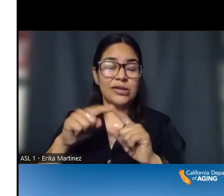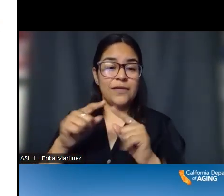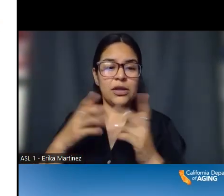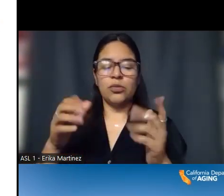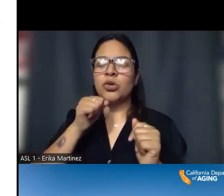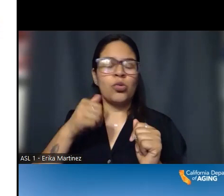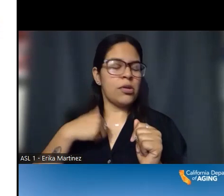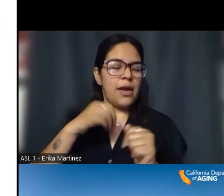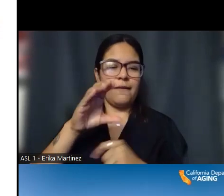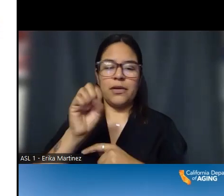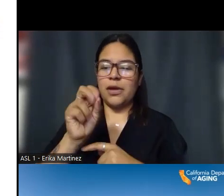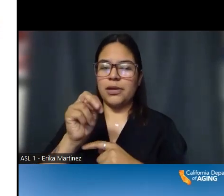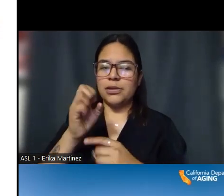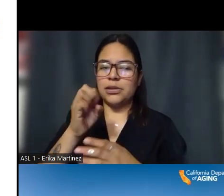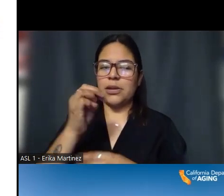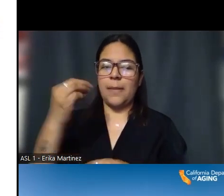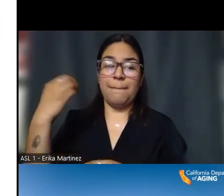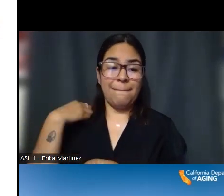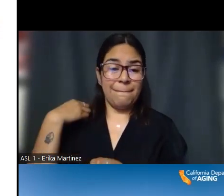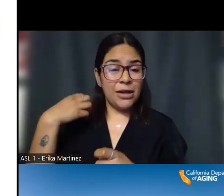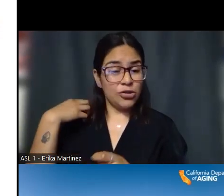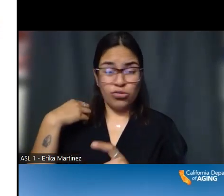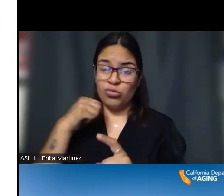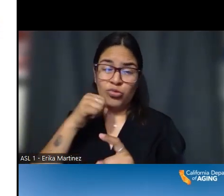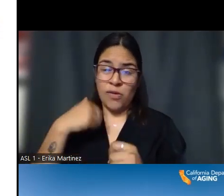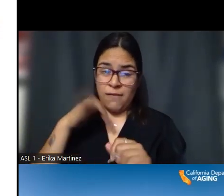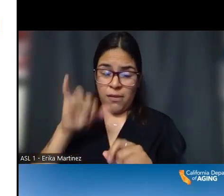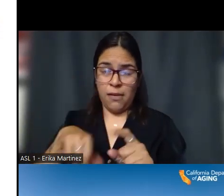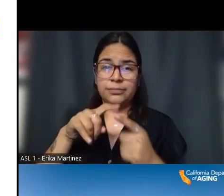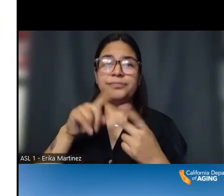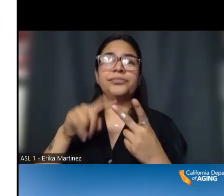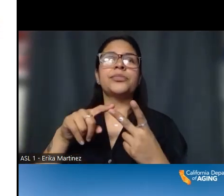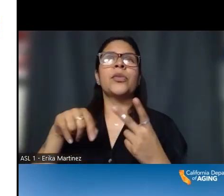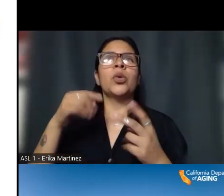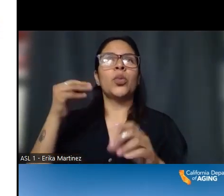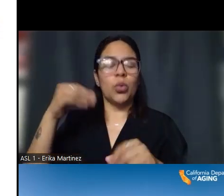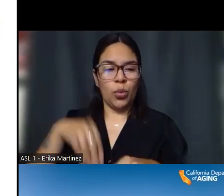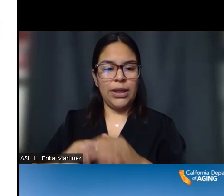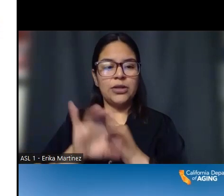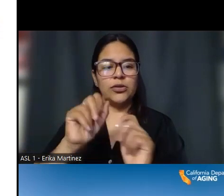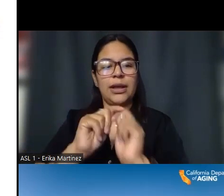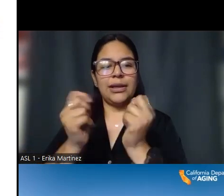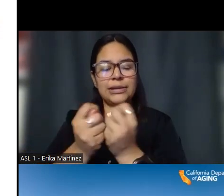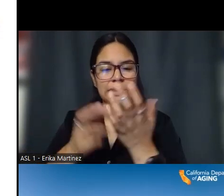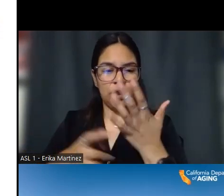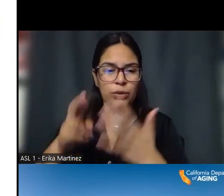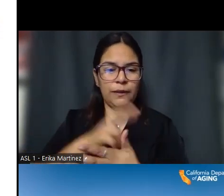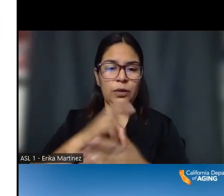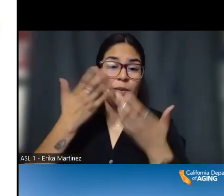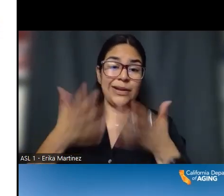managers. Our criteria is very narrowly focused. We go in and do the interdisciplinary team review, and then we back